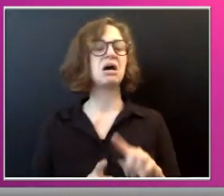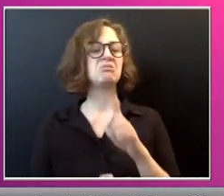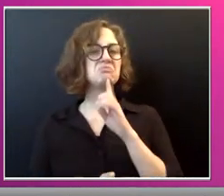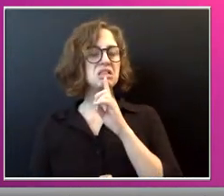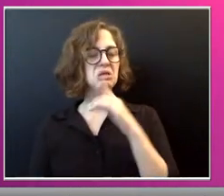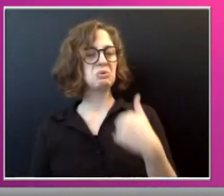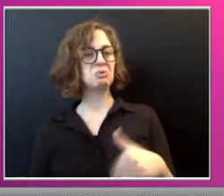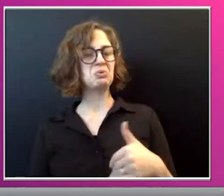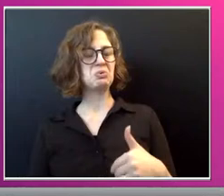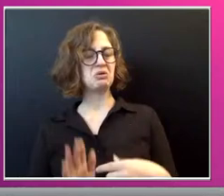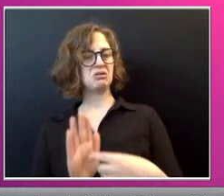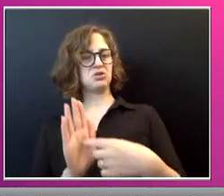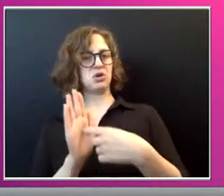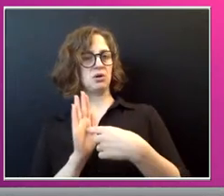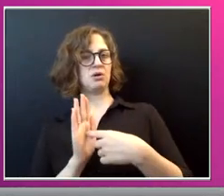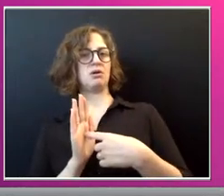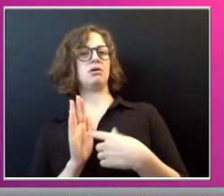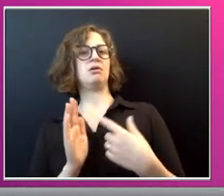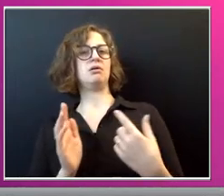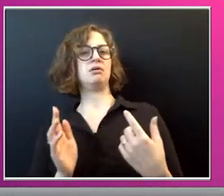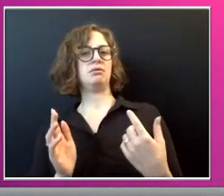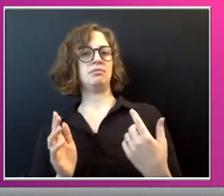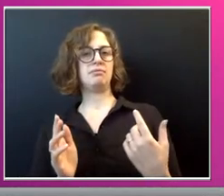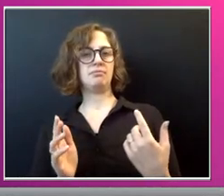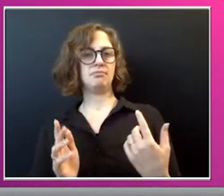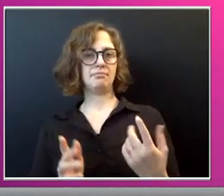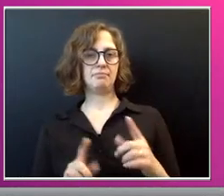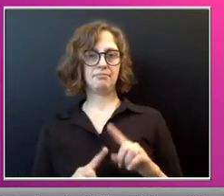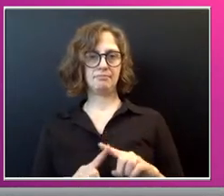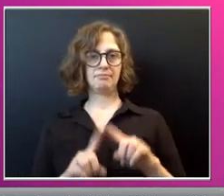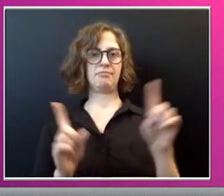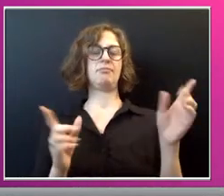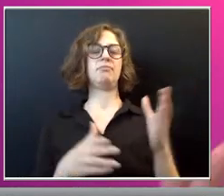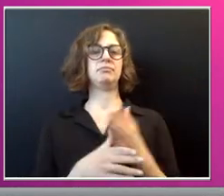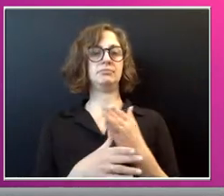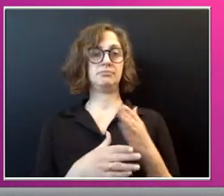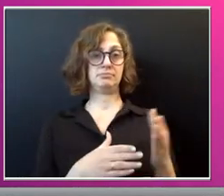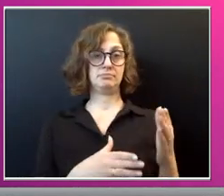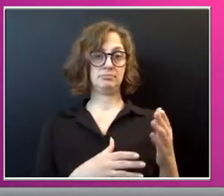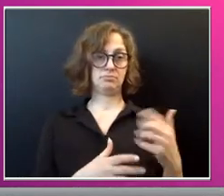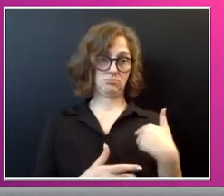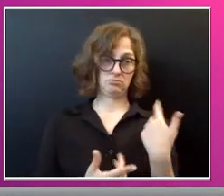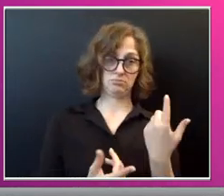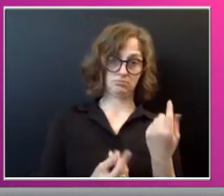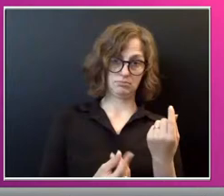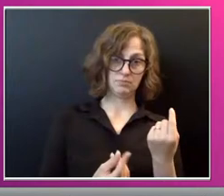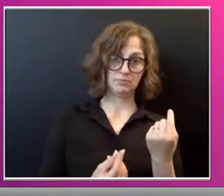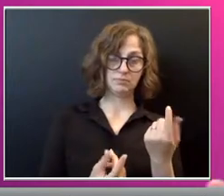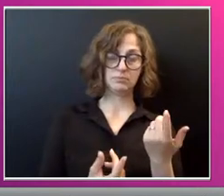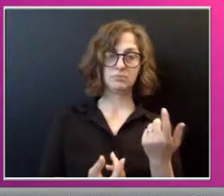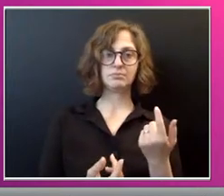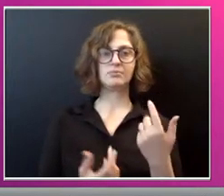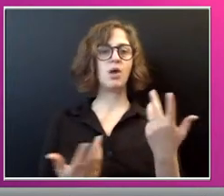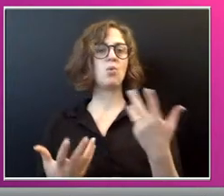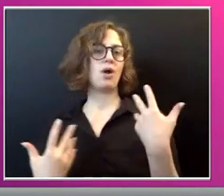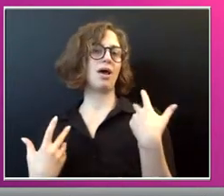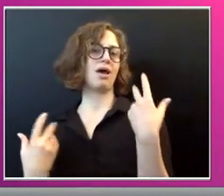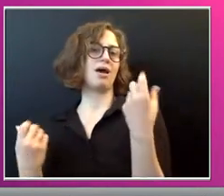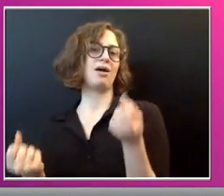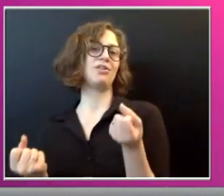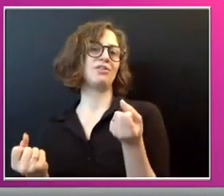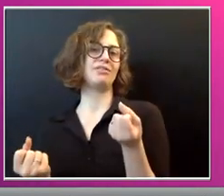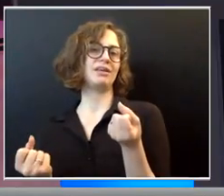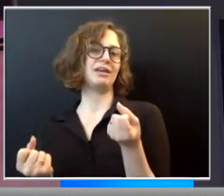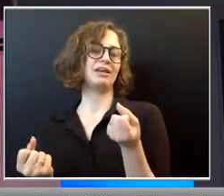showed me the difference between what I was doing and what a healthy regimen would